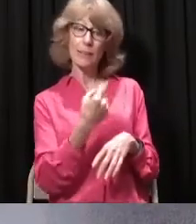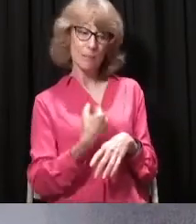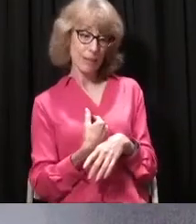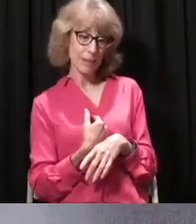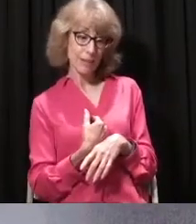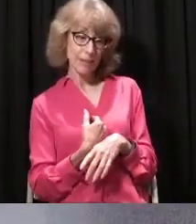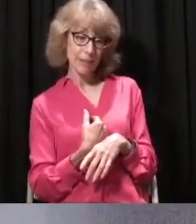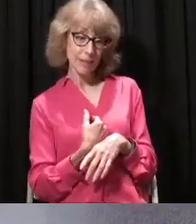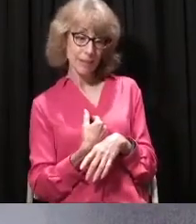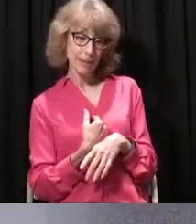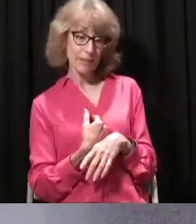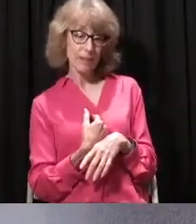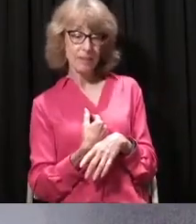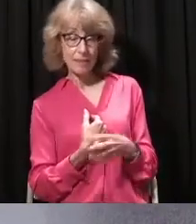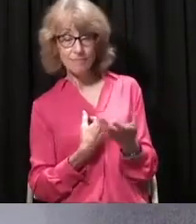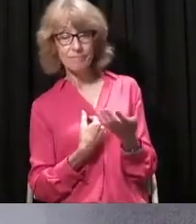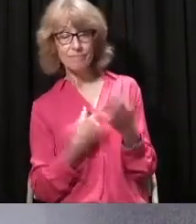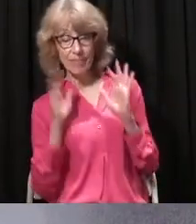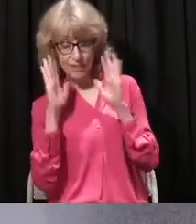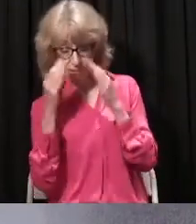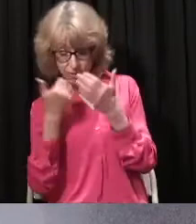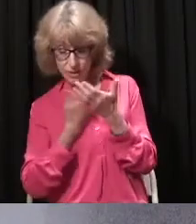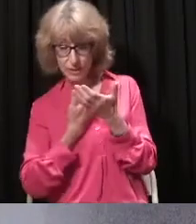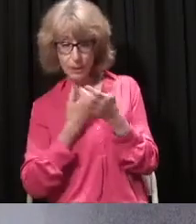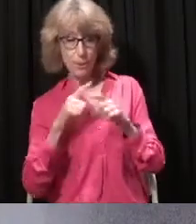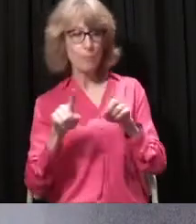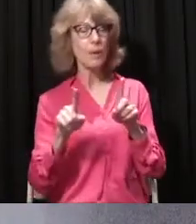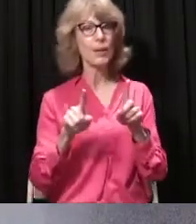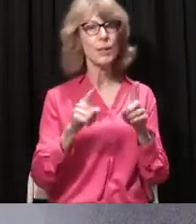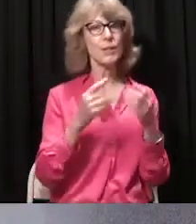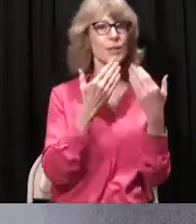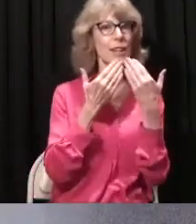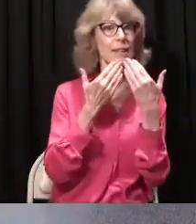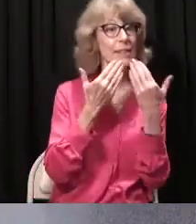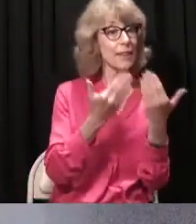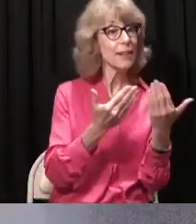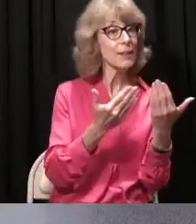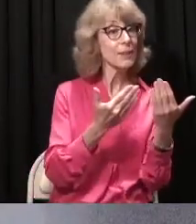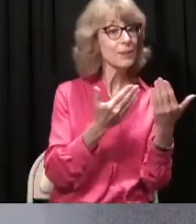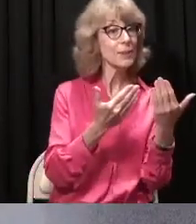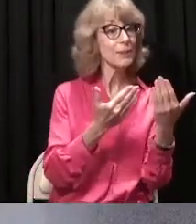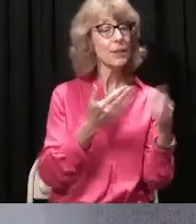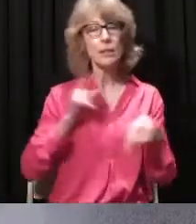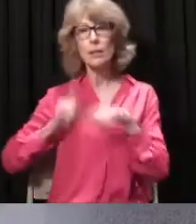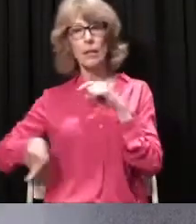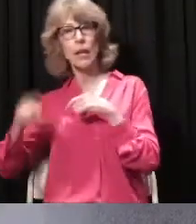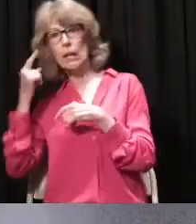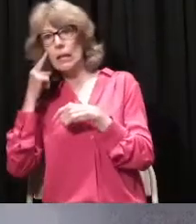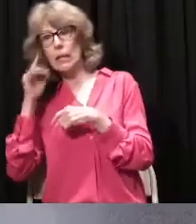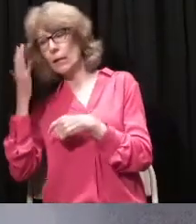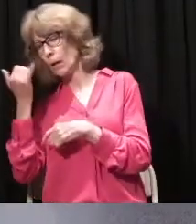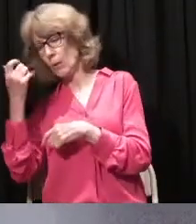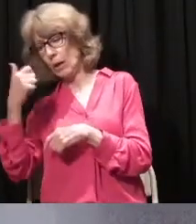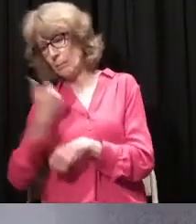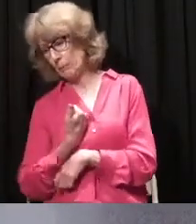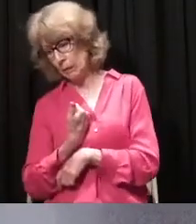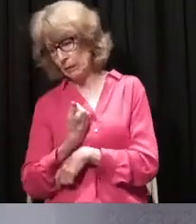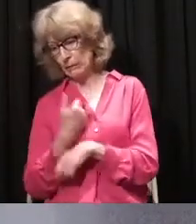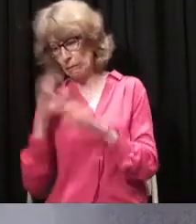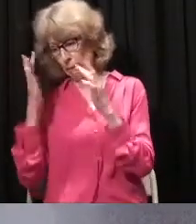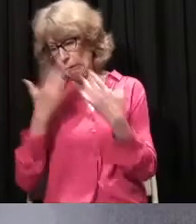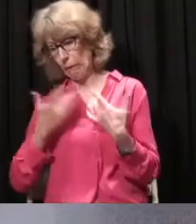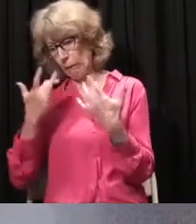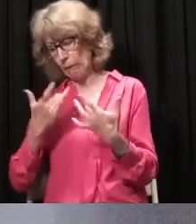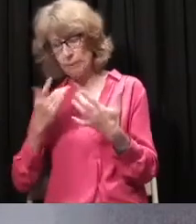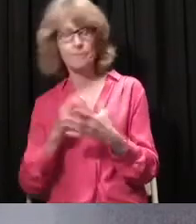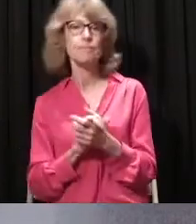me when you're self-centered, but man, when you're saying thank you, it's really hard to think why me. Now, I want to give you one more line